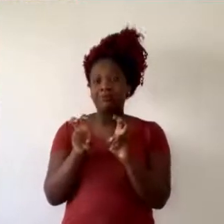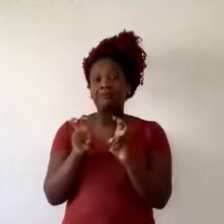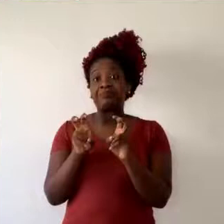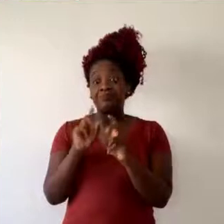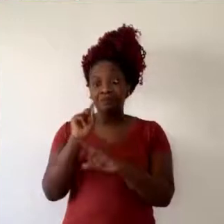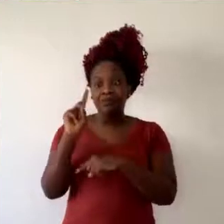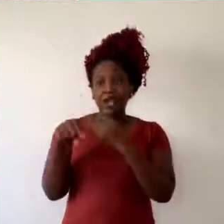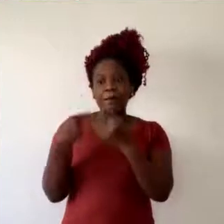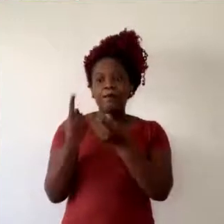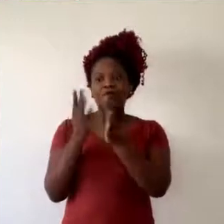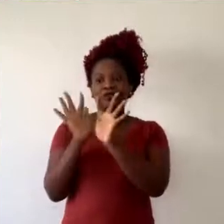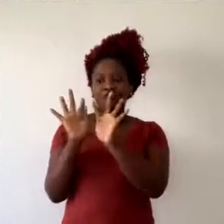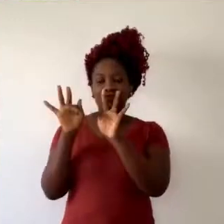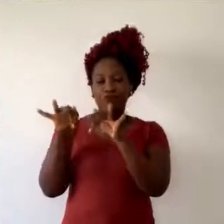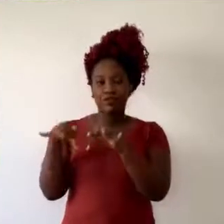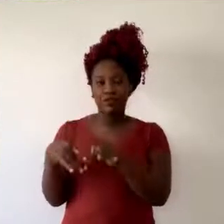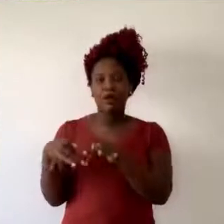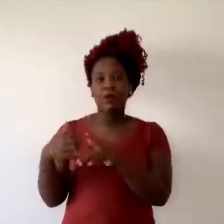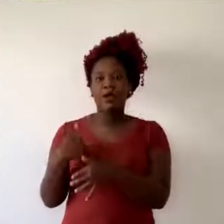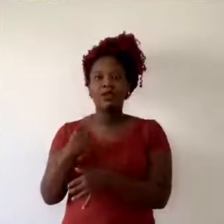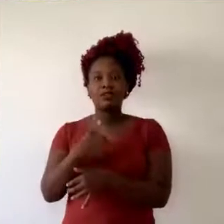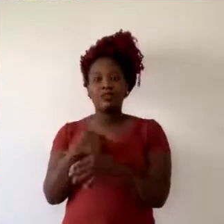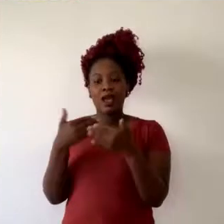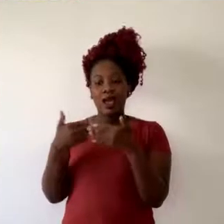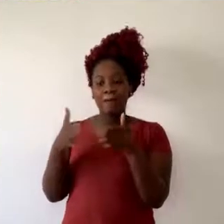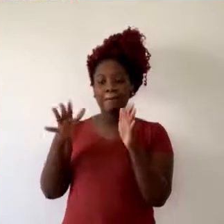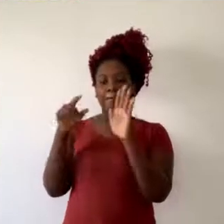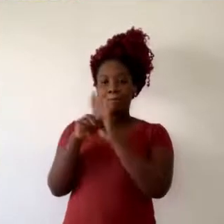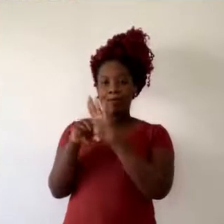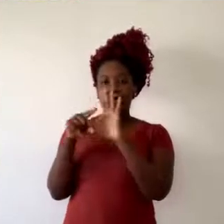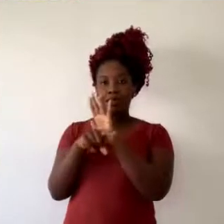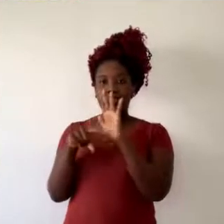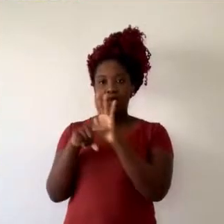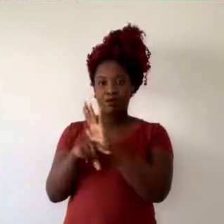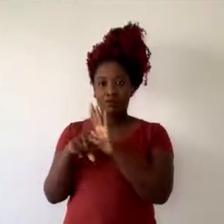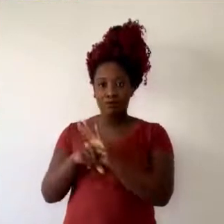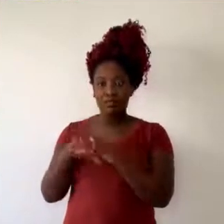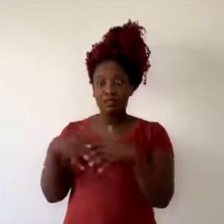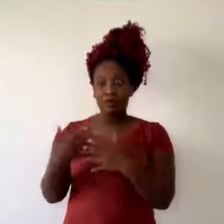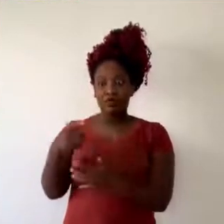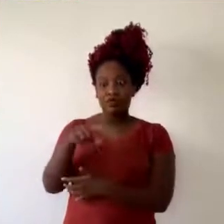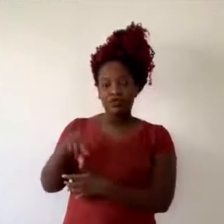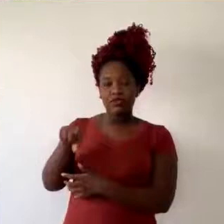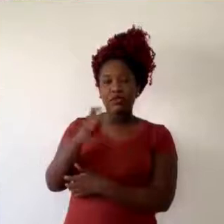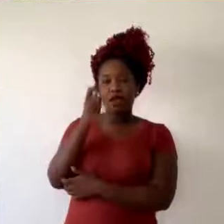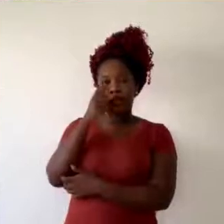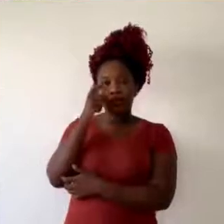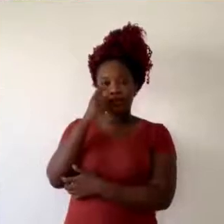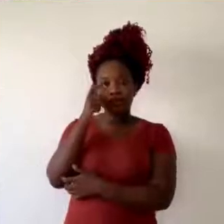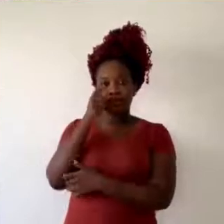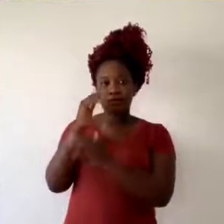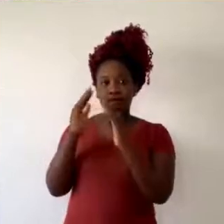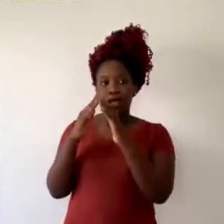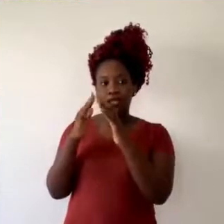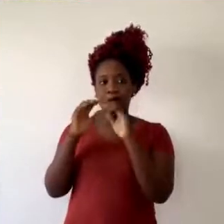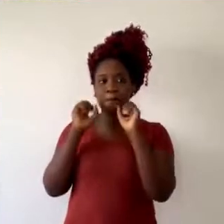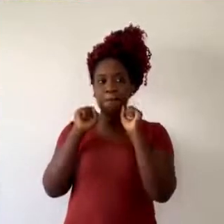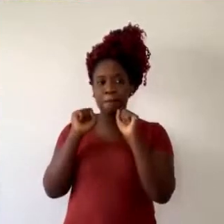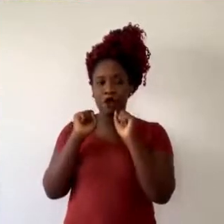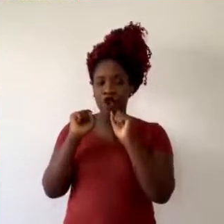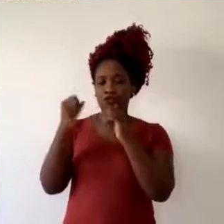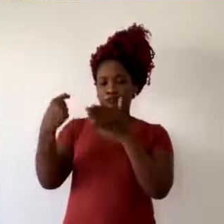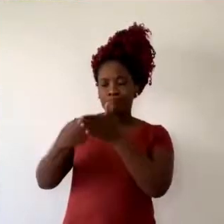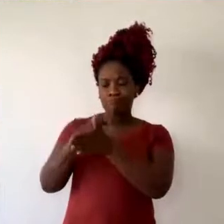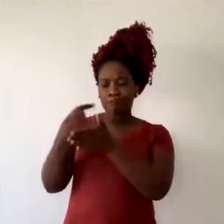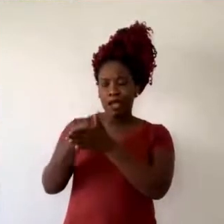with this theme. And finally, we are going to open up for questions from the public. It's for those of you then who are watching